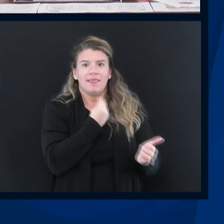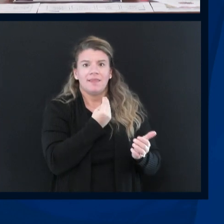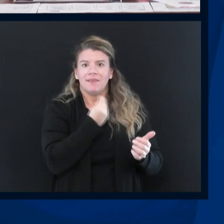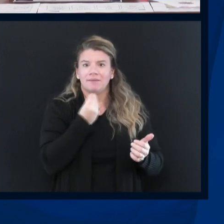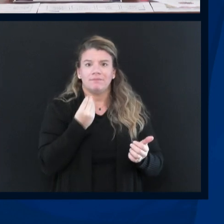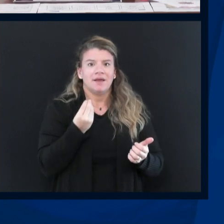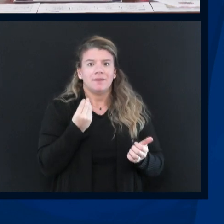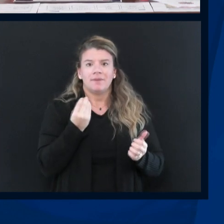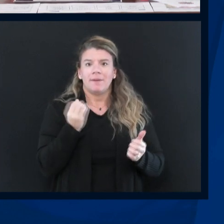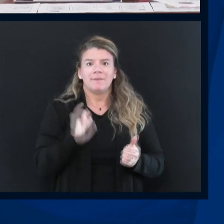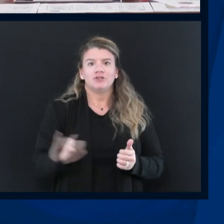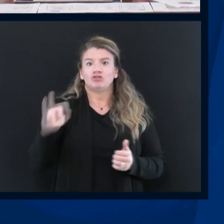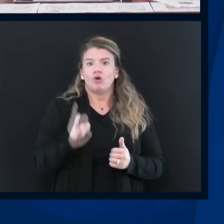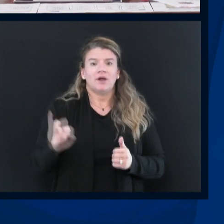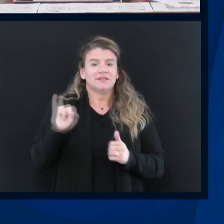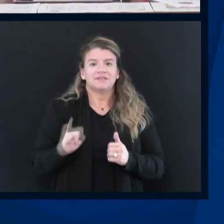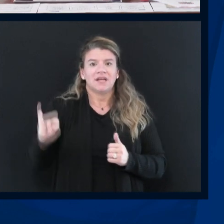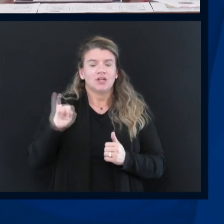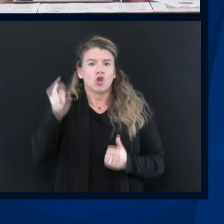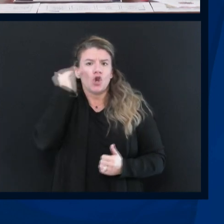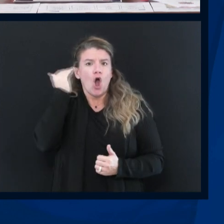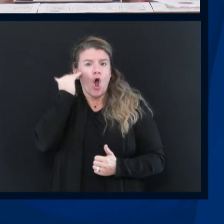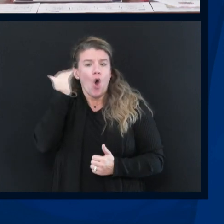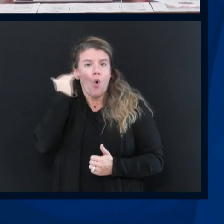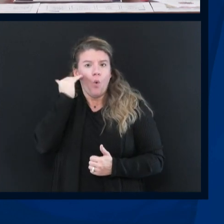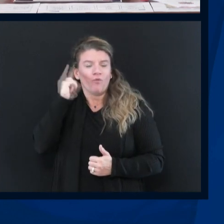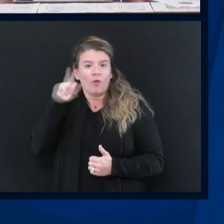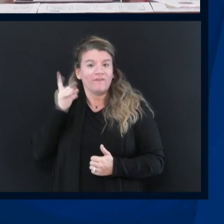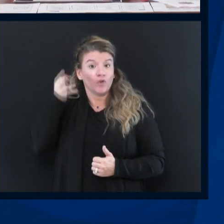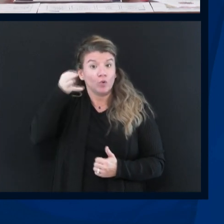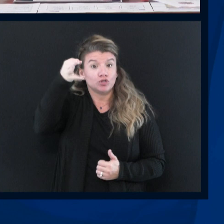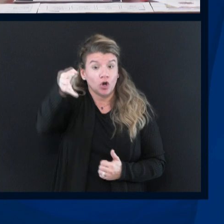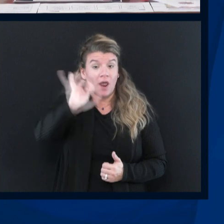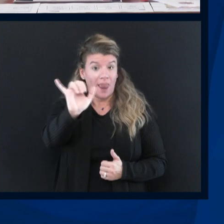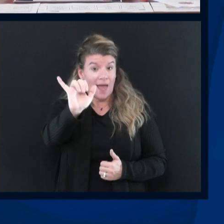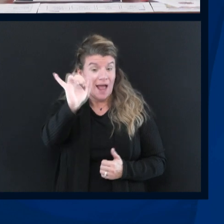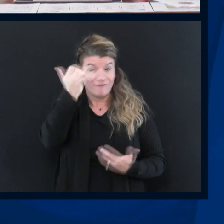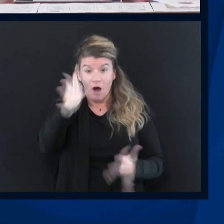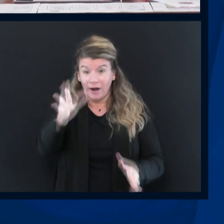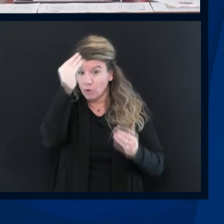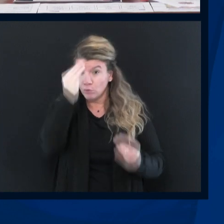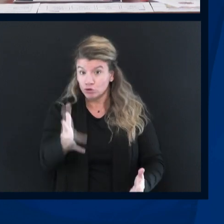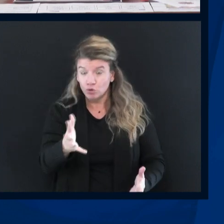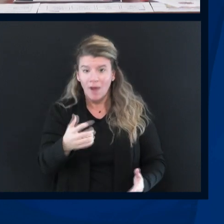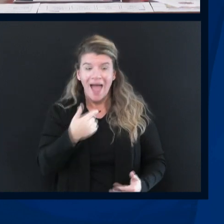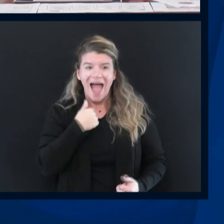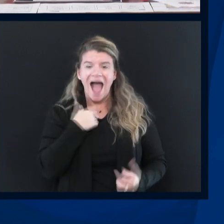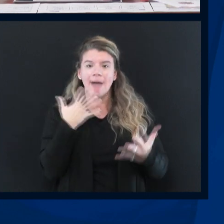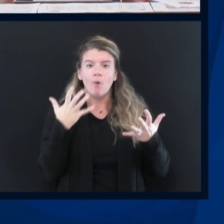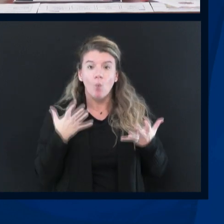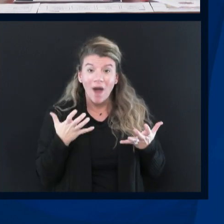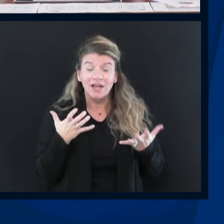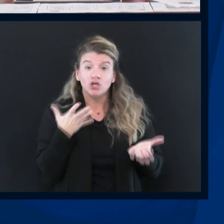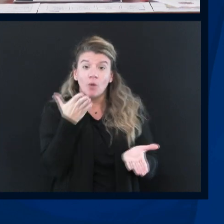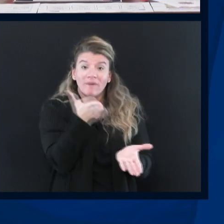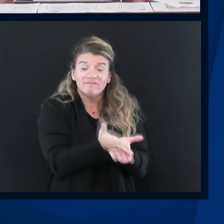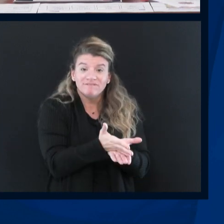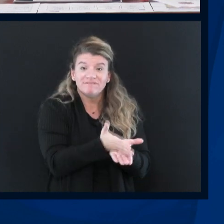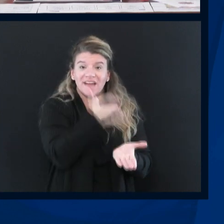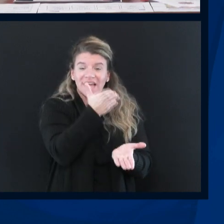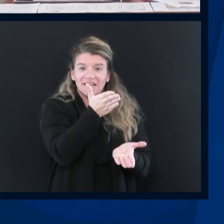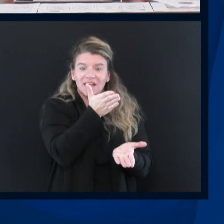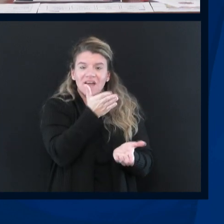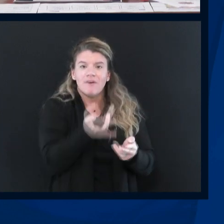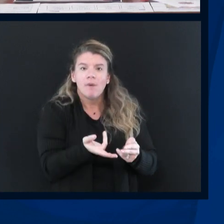fund, but it will absolutely prevent, as I have said 14 times, it will prevent us